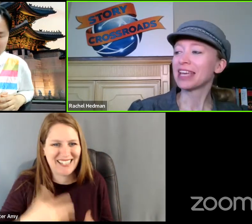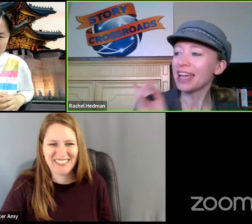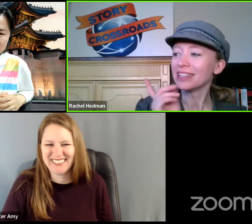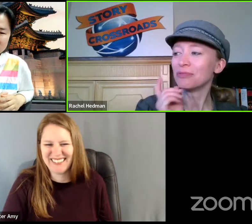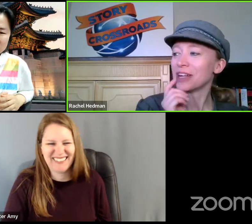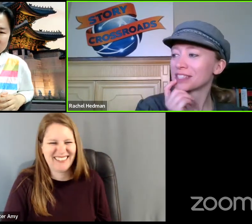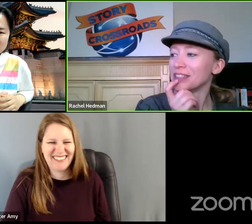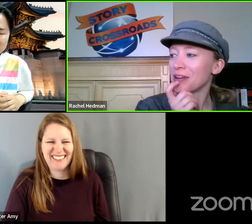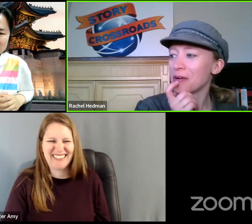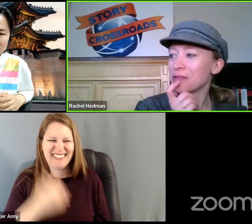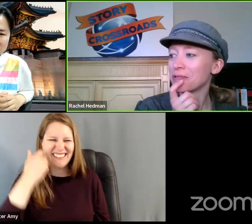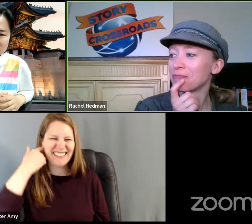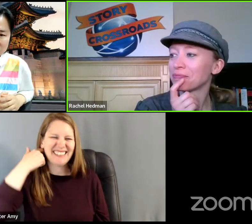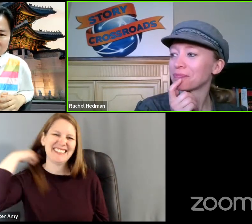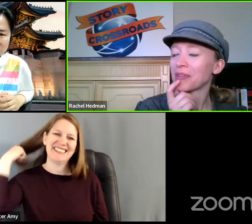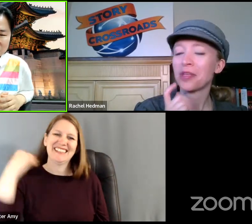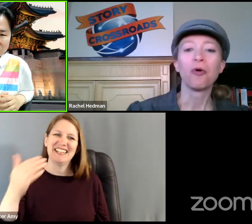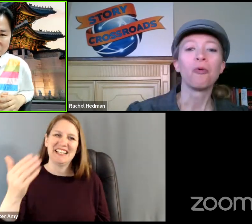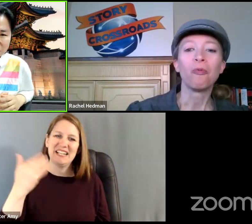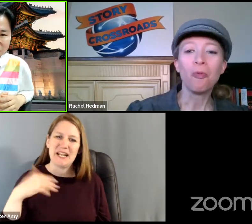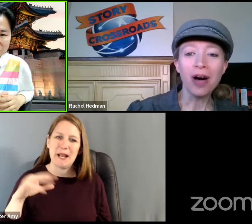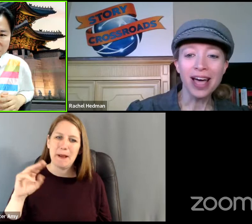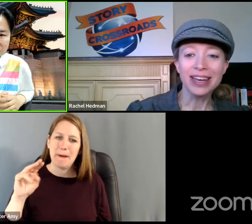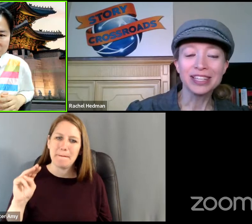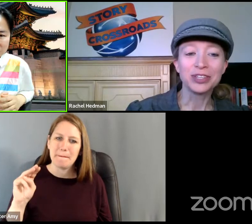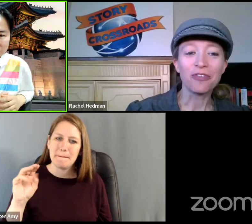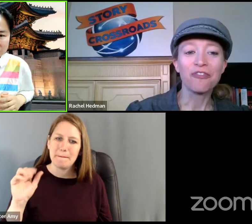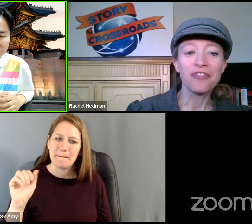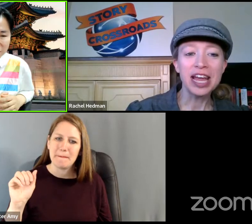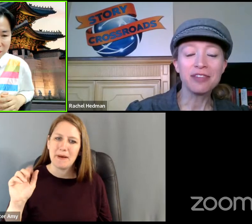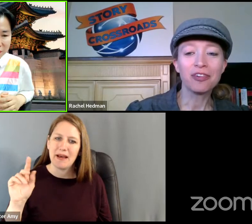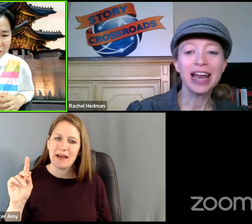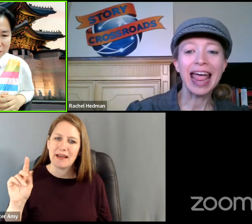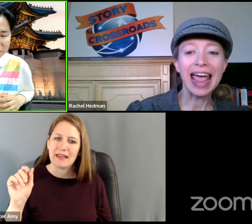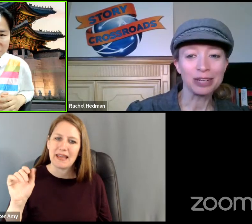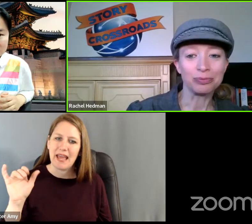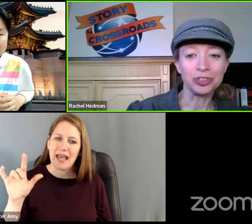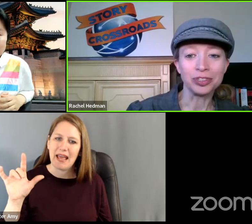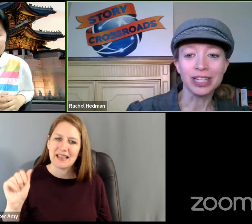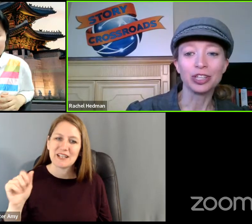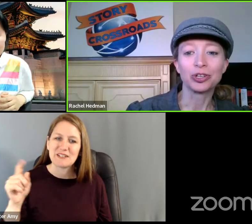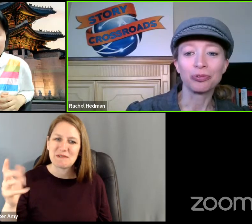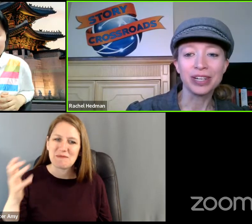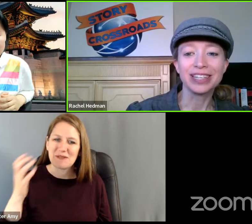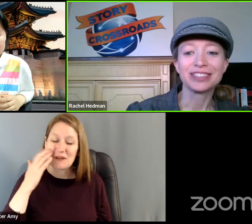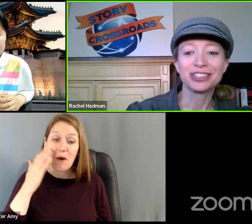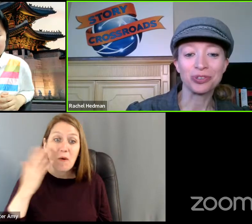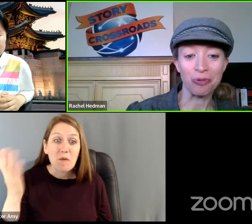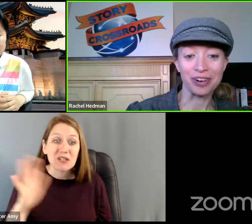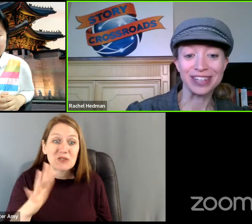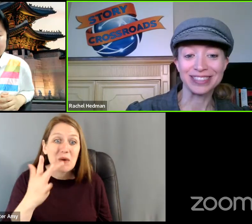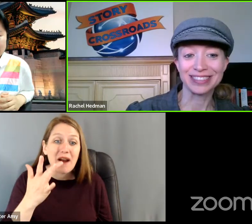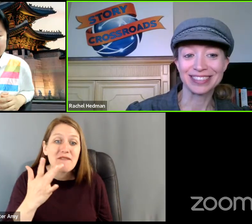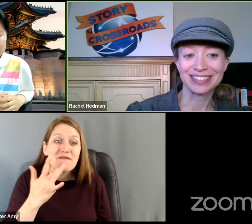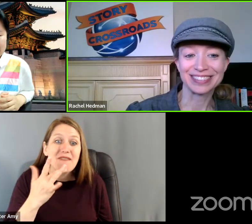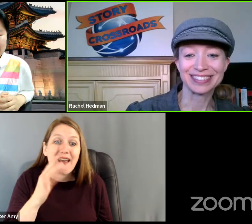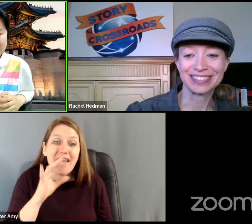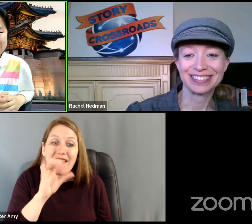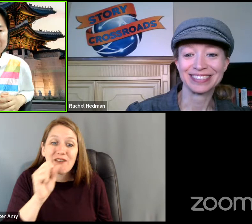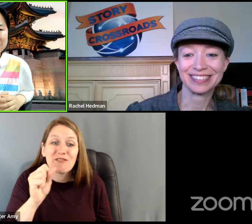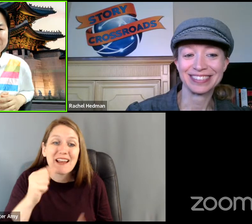Now, Michaela wants to know, what is your favorite animal in Korean